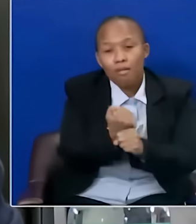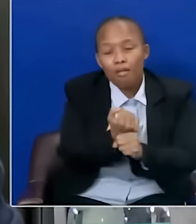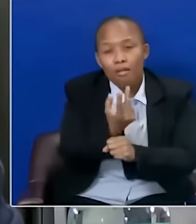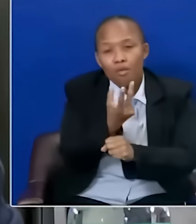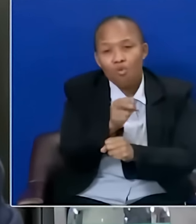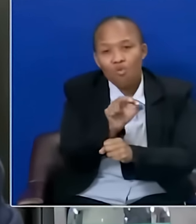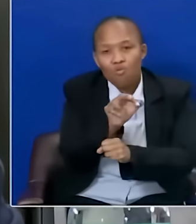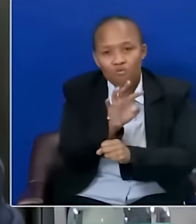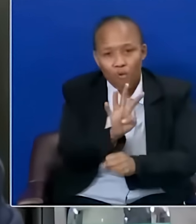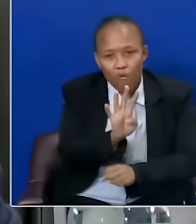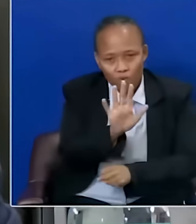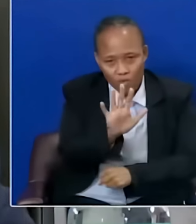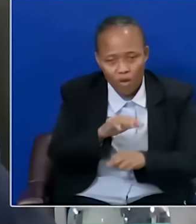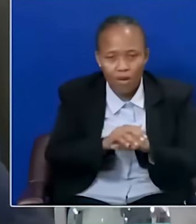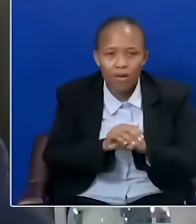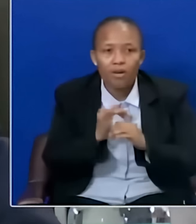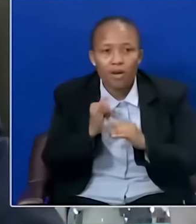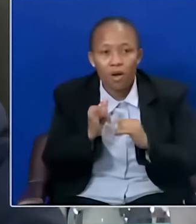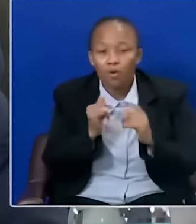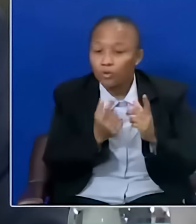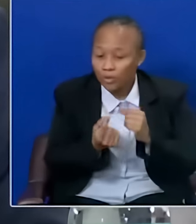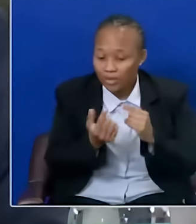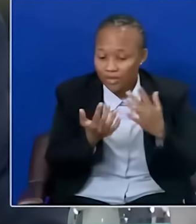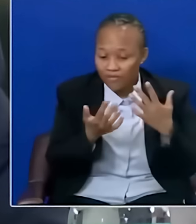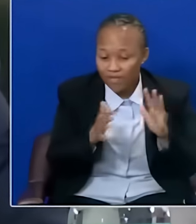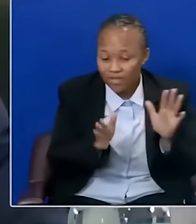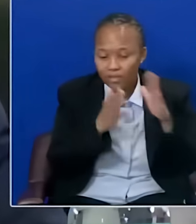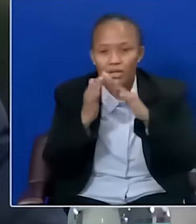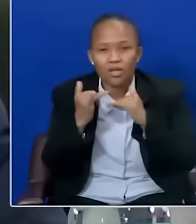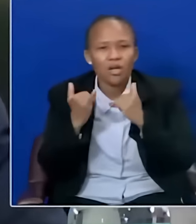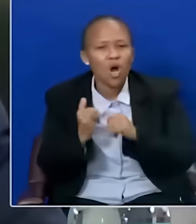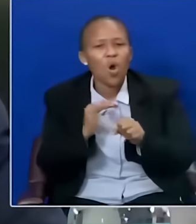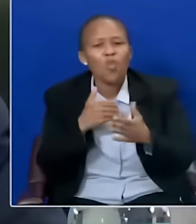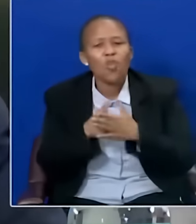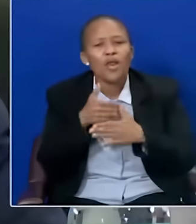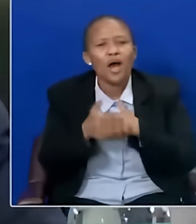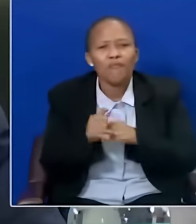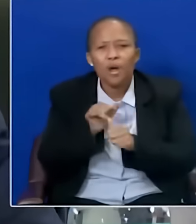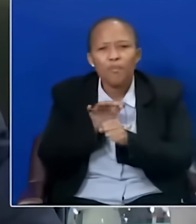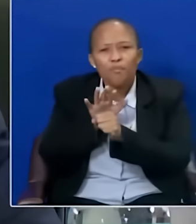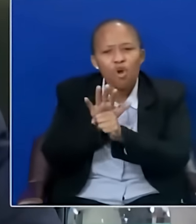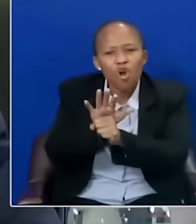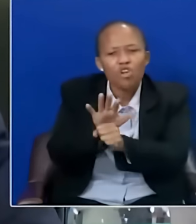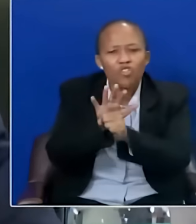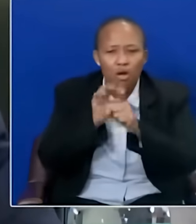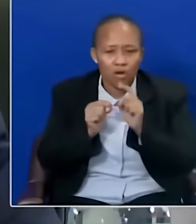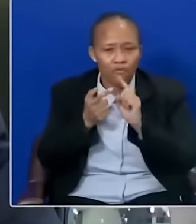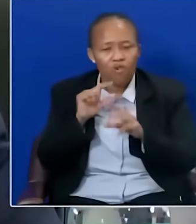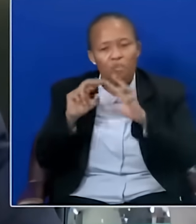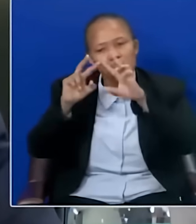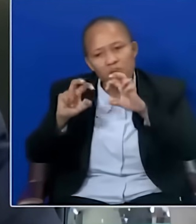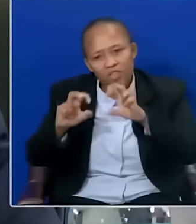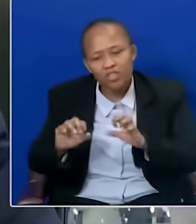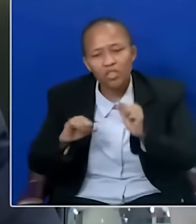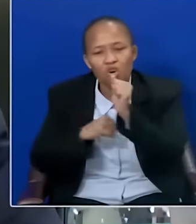at that point, there was not much pressure coming from either the investigating officers with regard to the agency of the